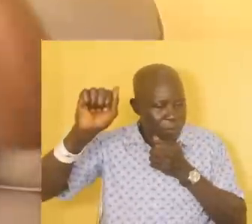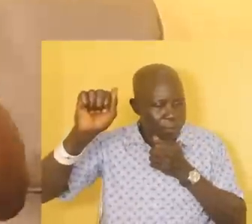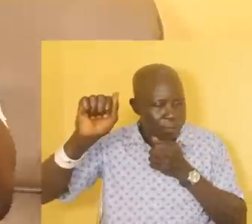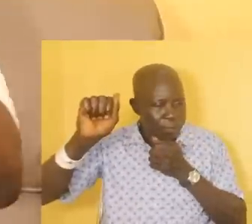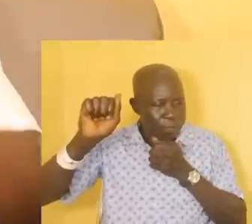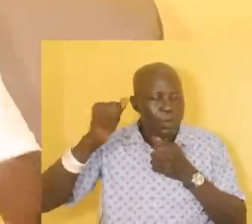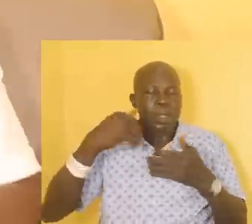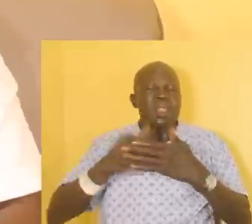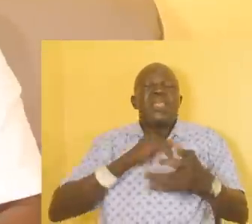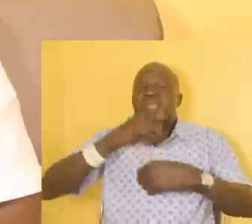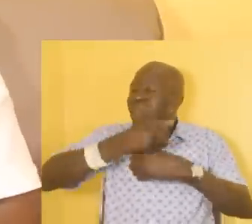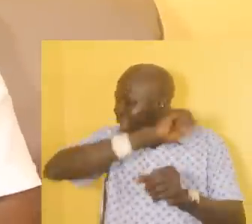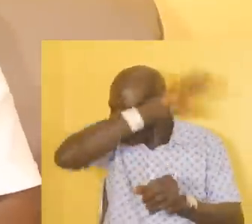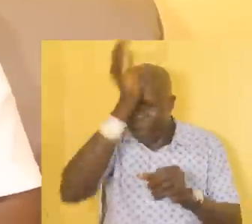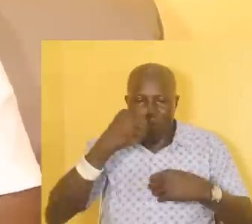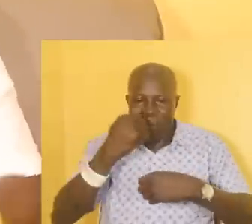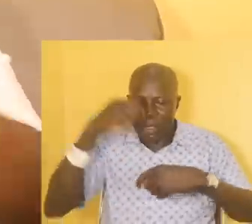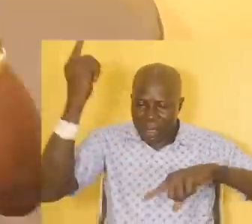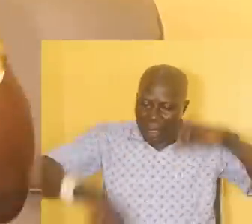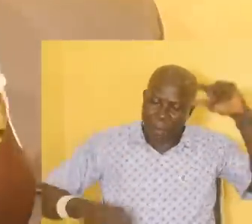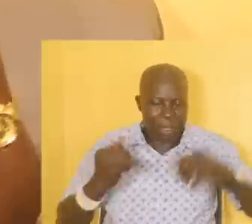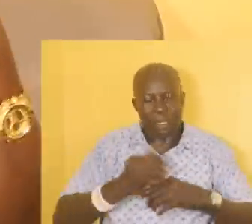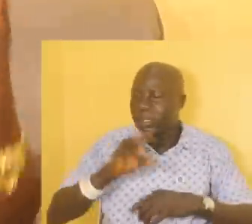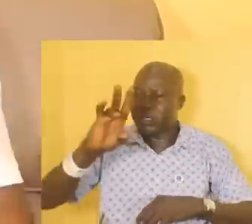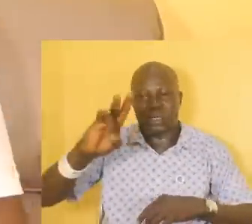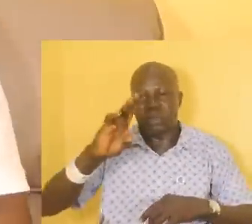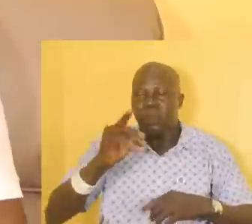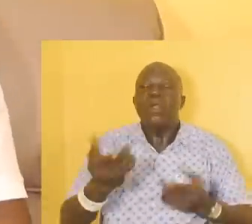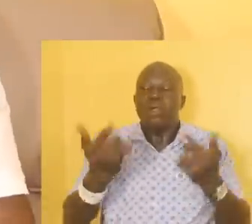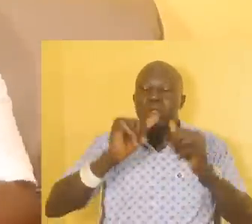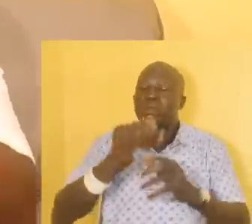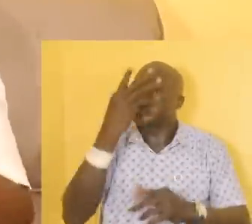if I go make it, make it. And you see, you can't make it by yourself. Come and sleep in the